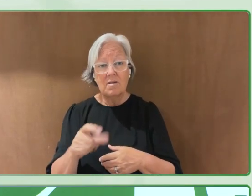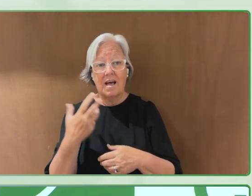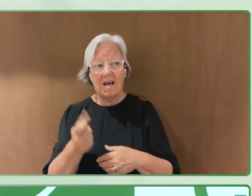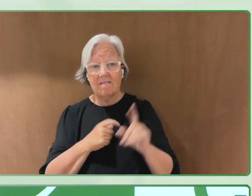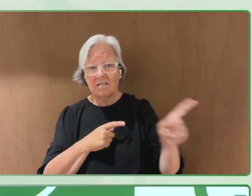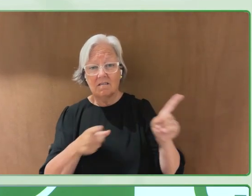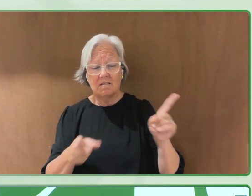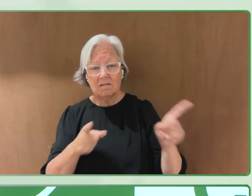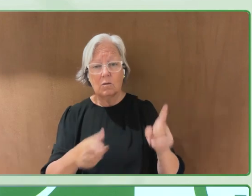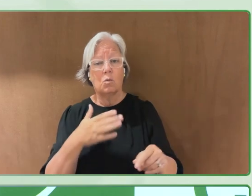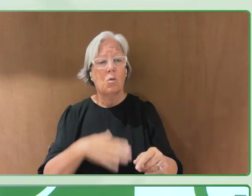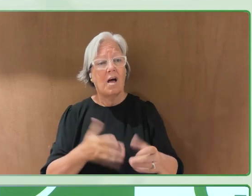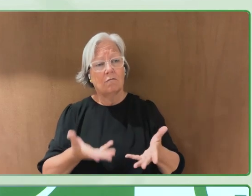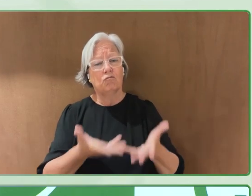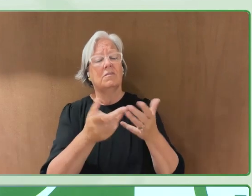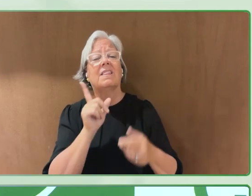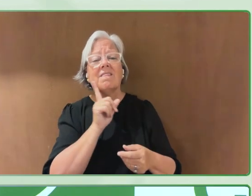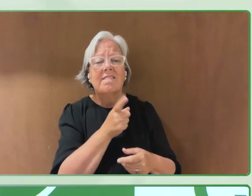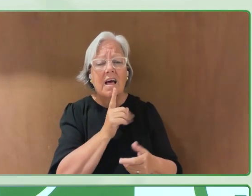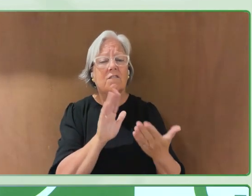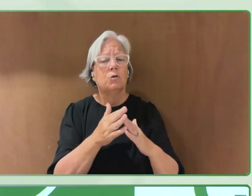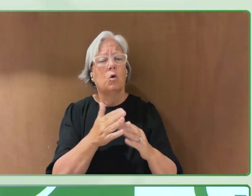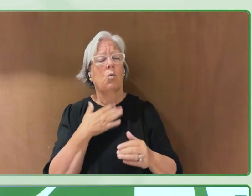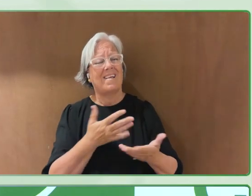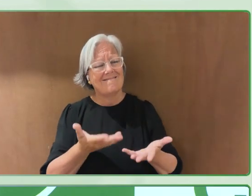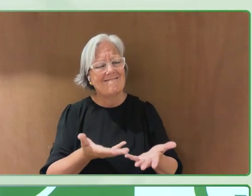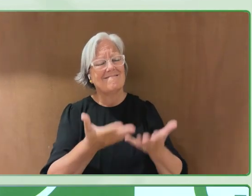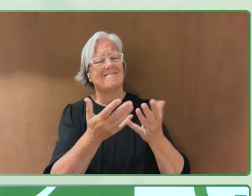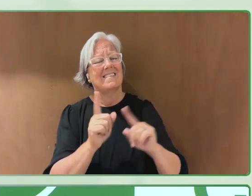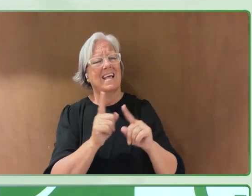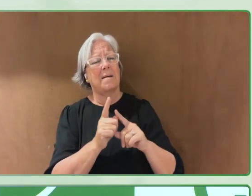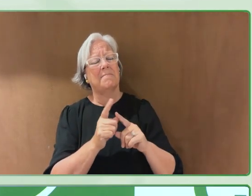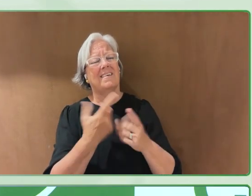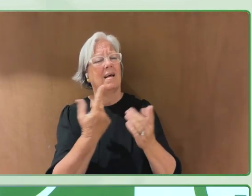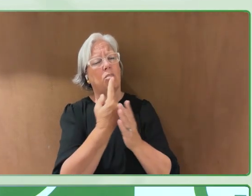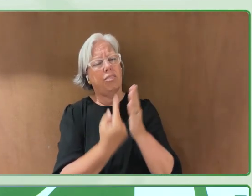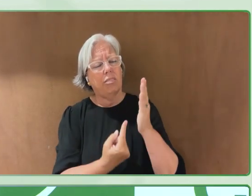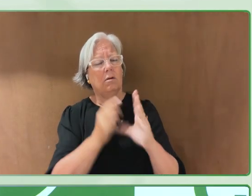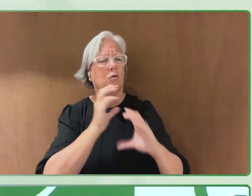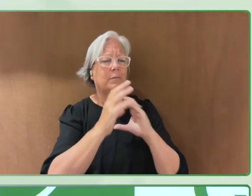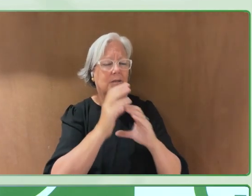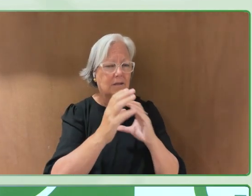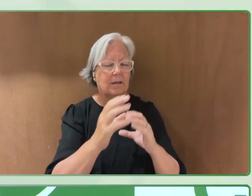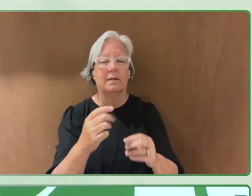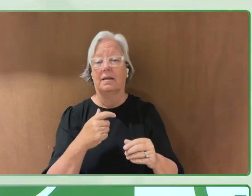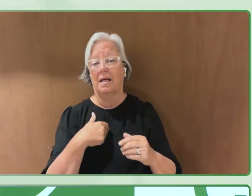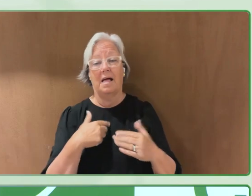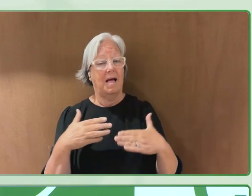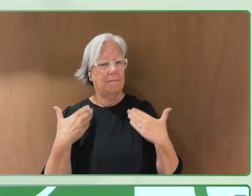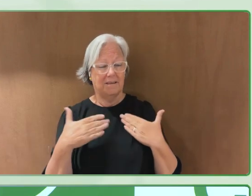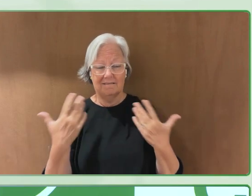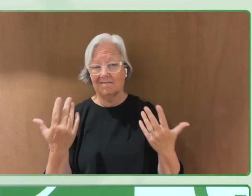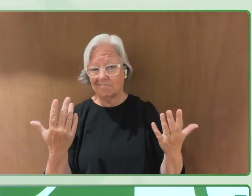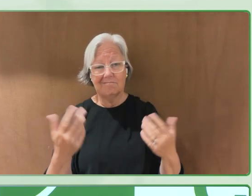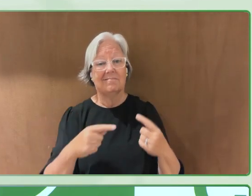empower the deaf community, wants to bridge their communication gap, please join us. We are in the hall and outside at the